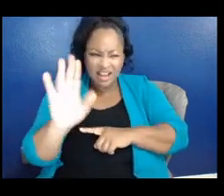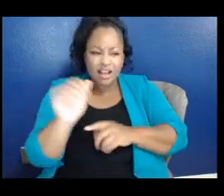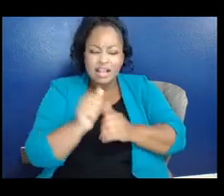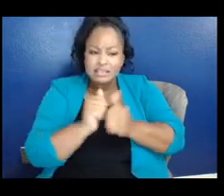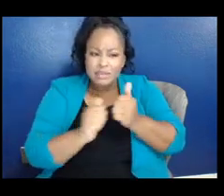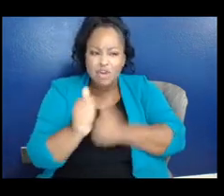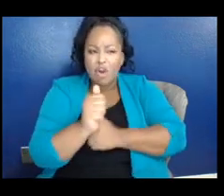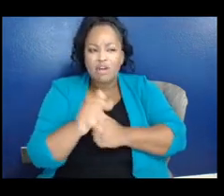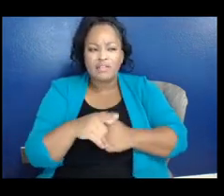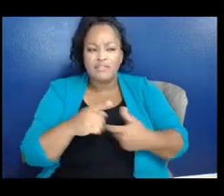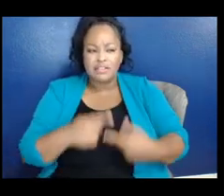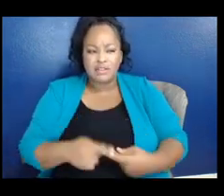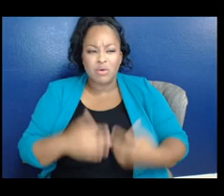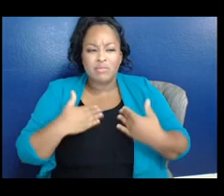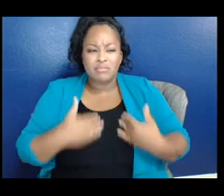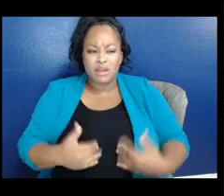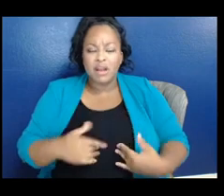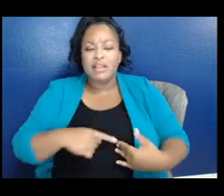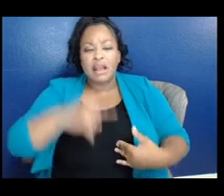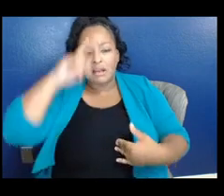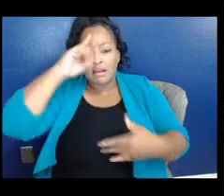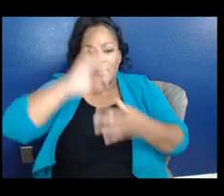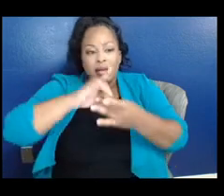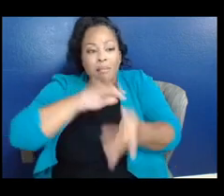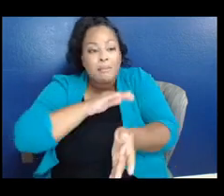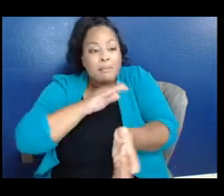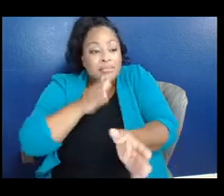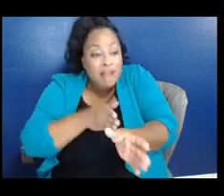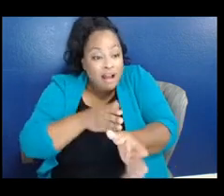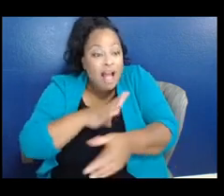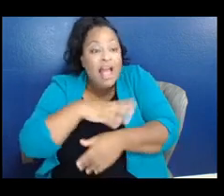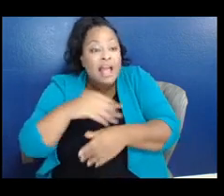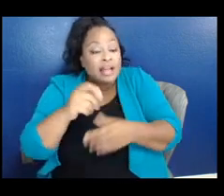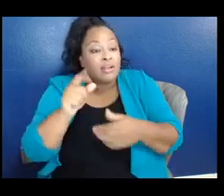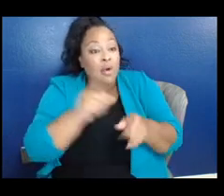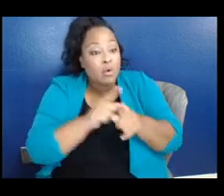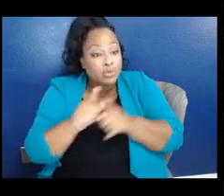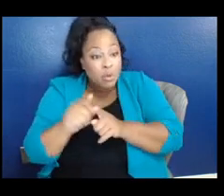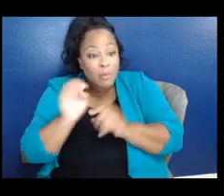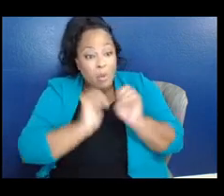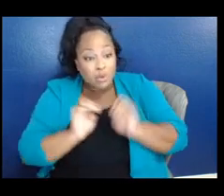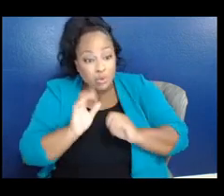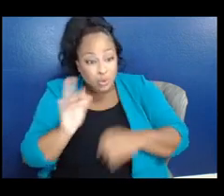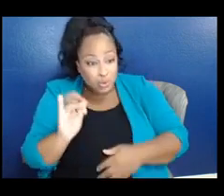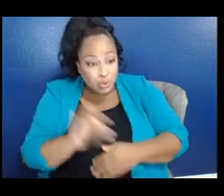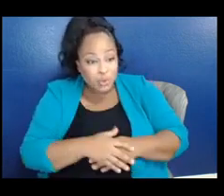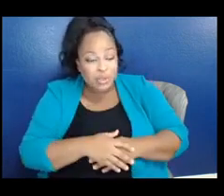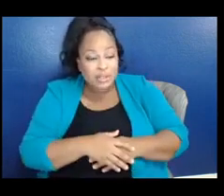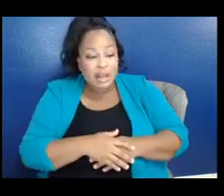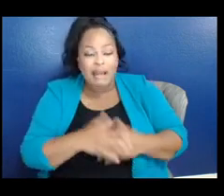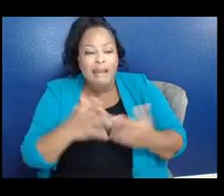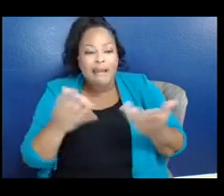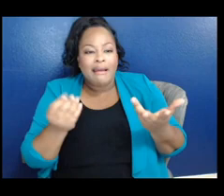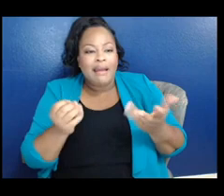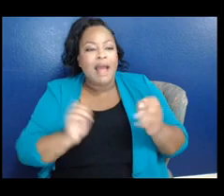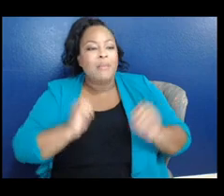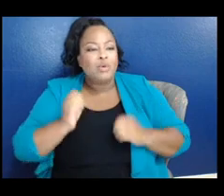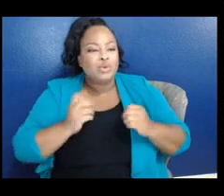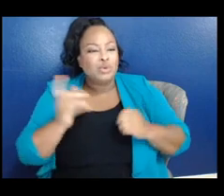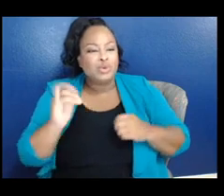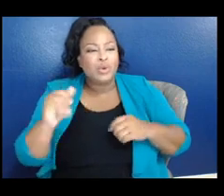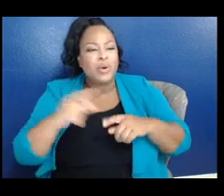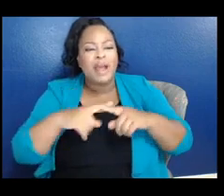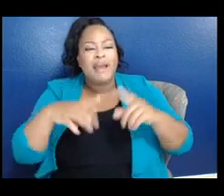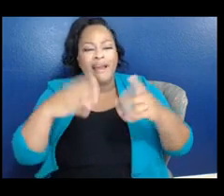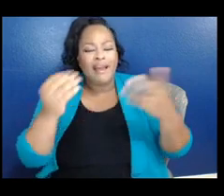This goes beyond physical. This is definitely psychological and emotional, as I mentioned before, and we can't